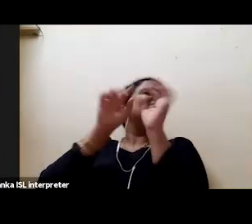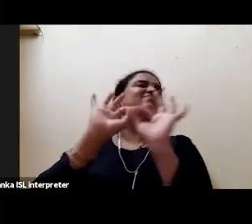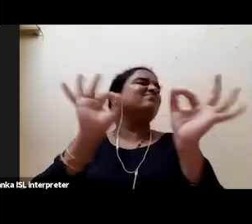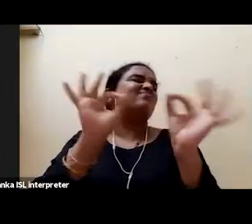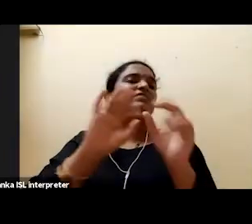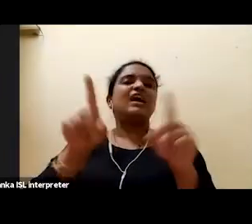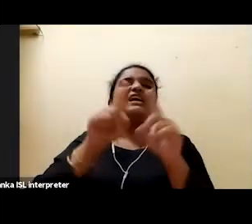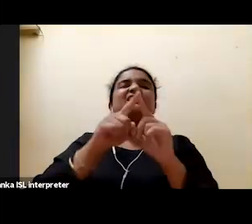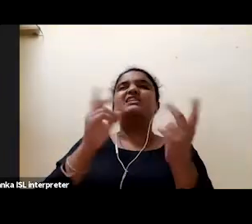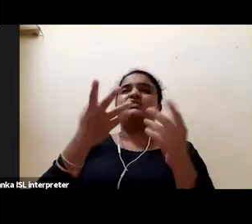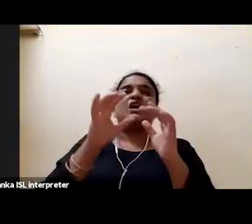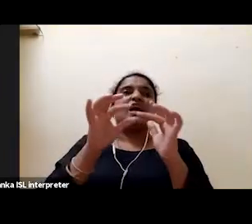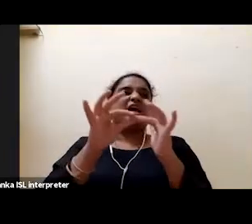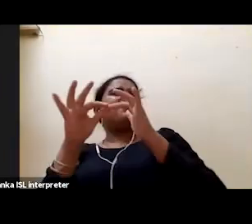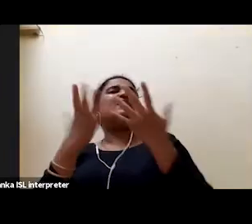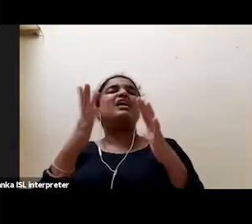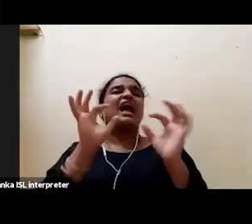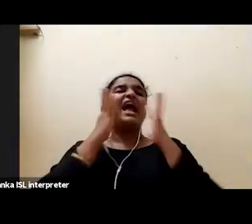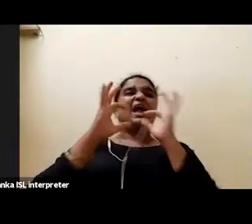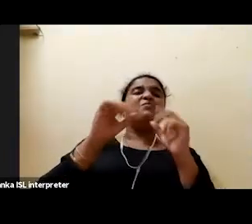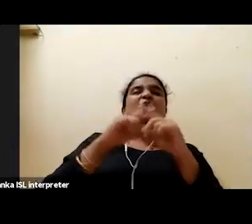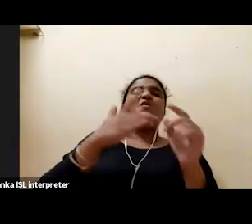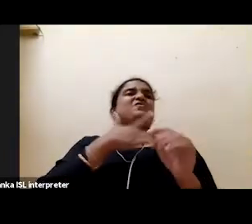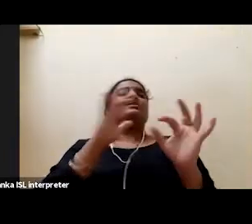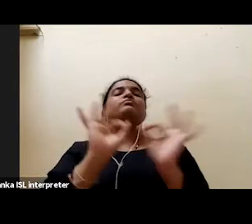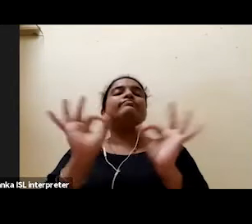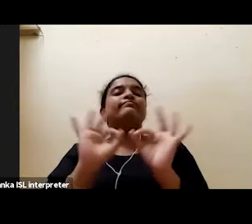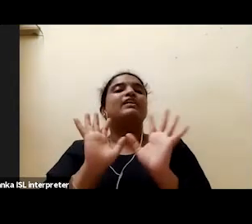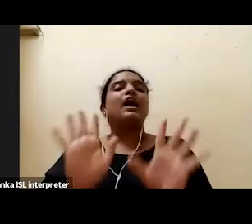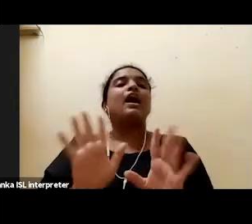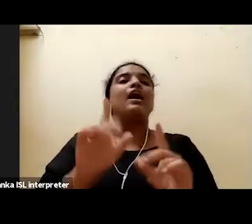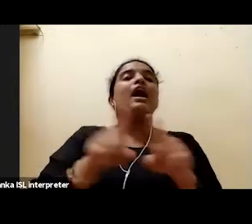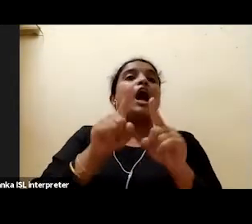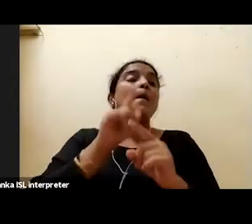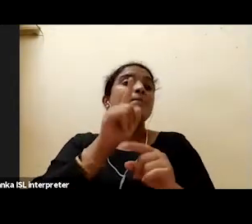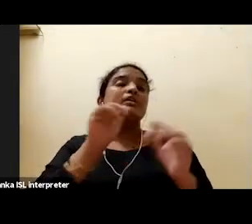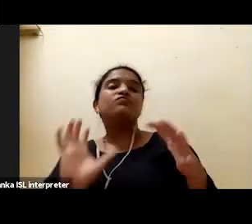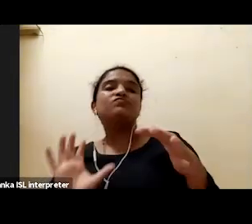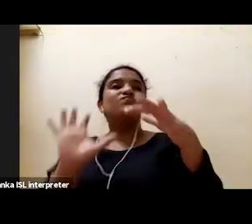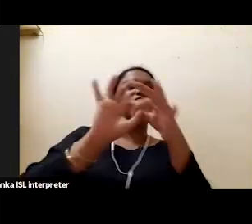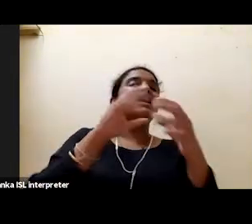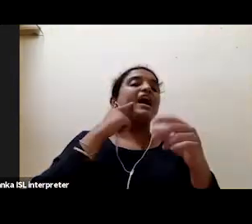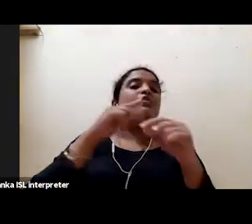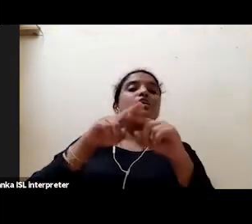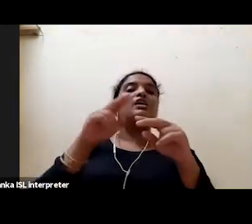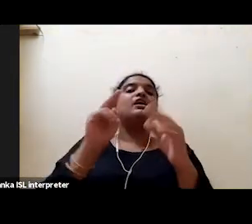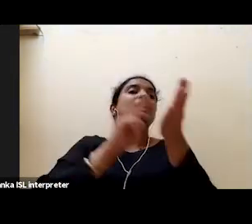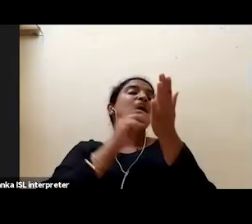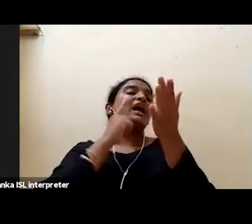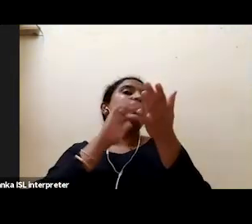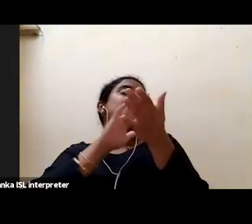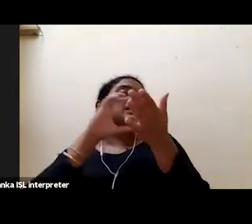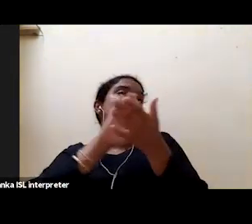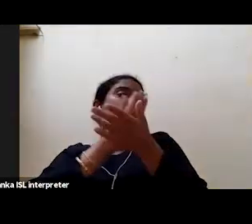of mind or in your reader's mind. And it's also tough to attract a niche community. I will come to that in a bit.